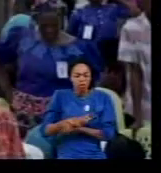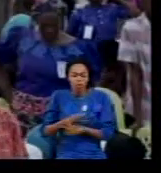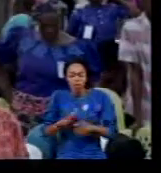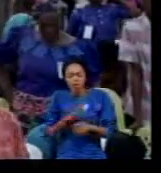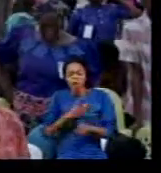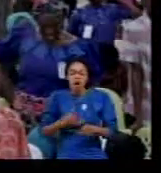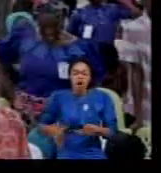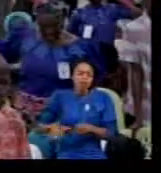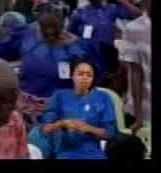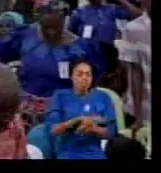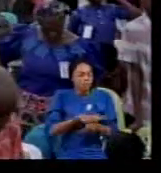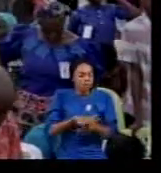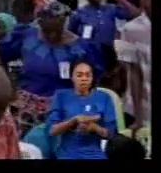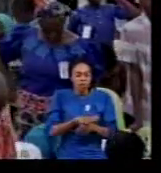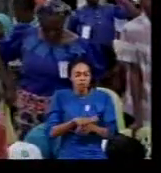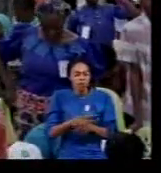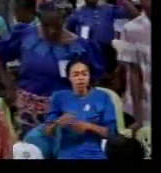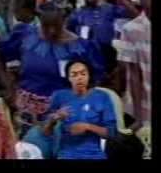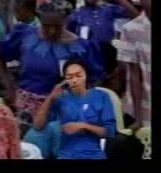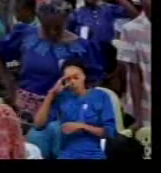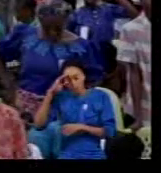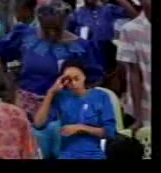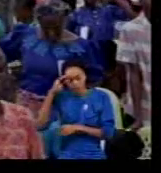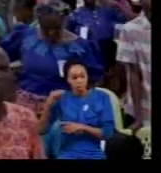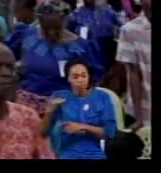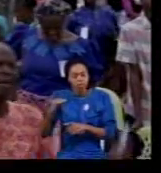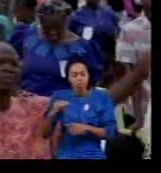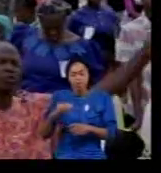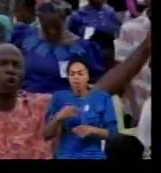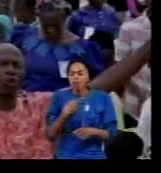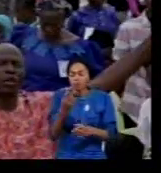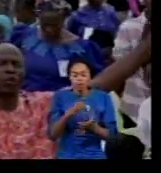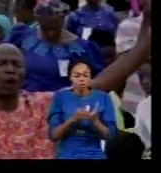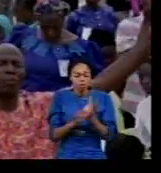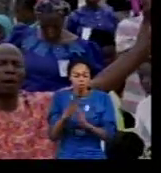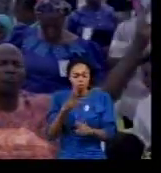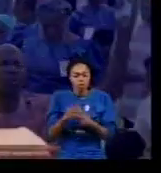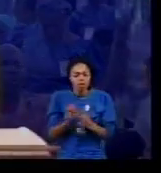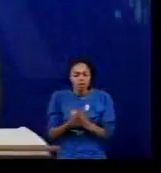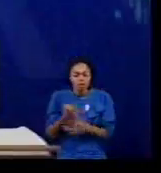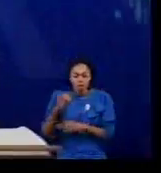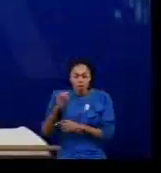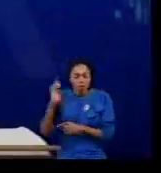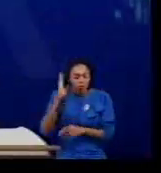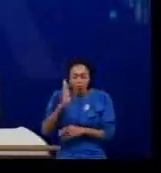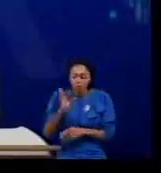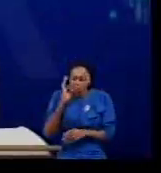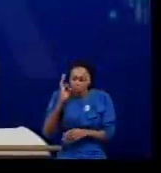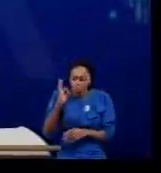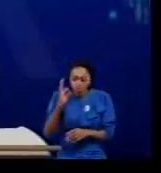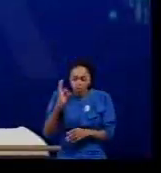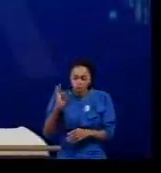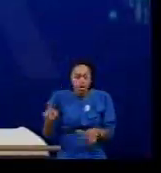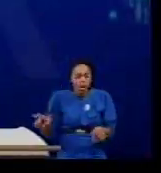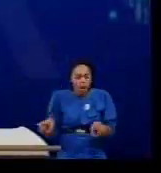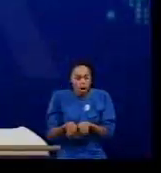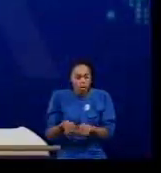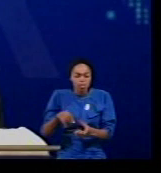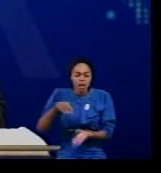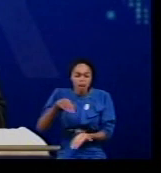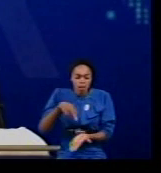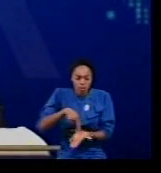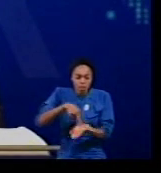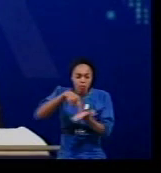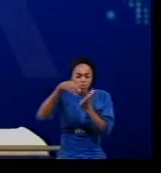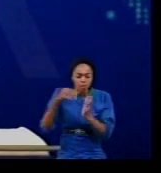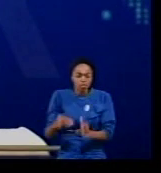Not faith in your own power. Not faith in your own natural abilities. Not faith in your own human mind. It is faith